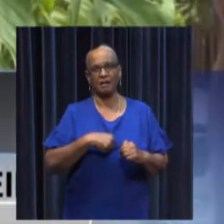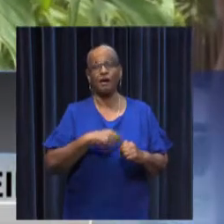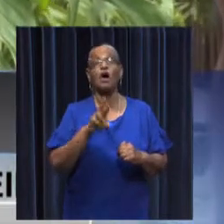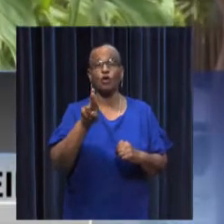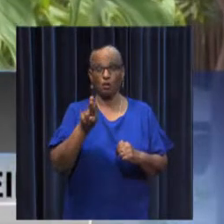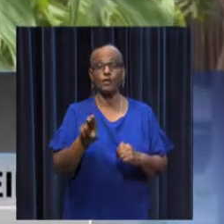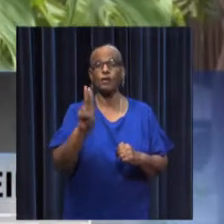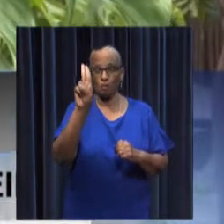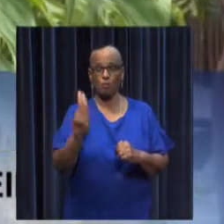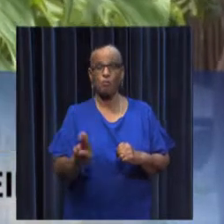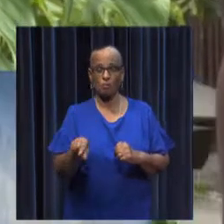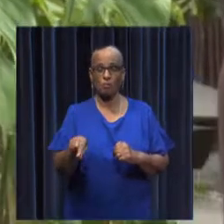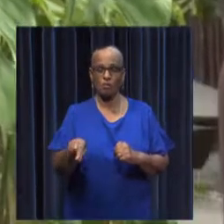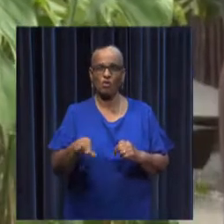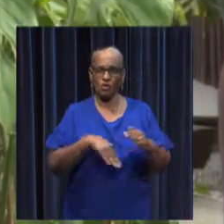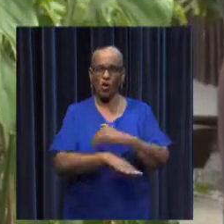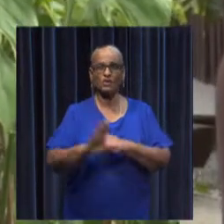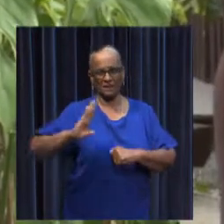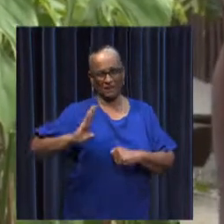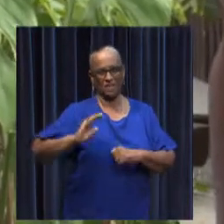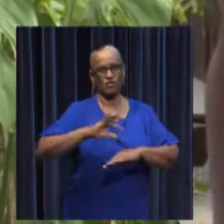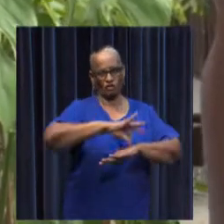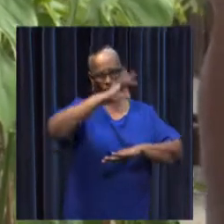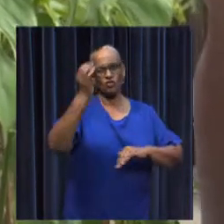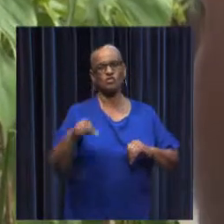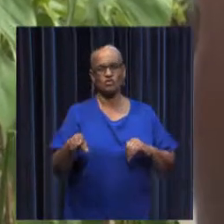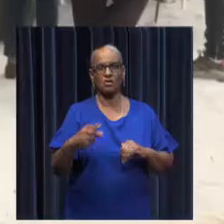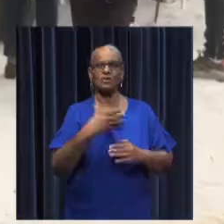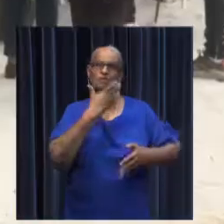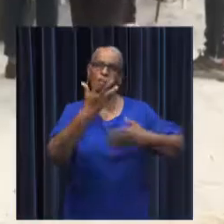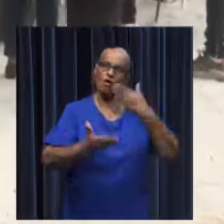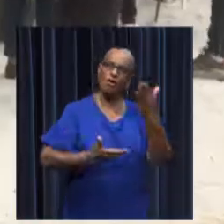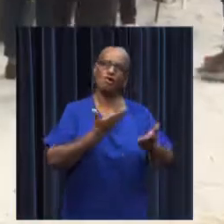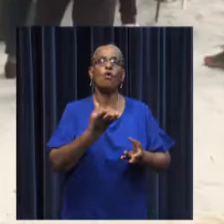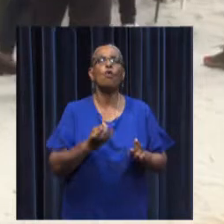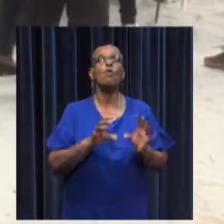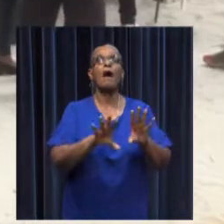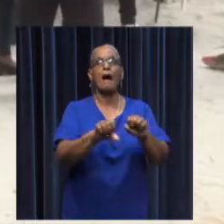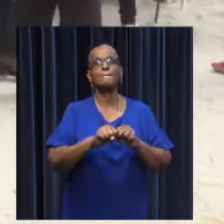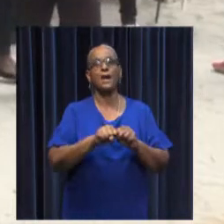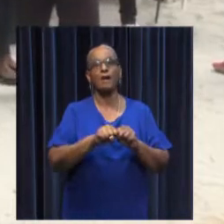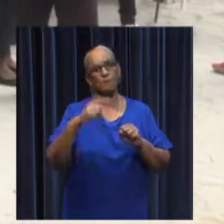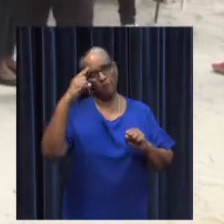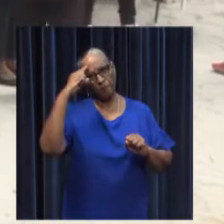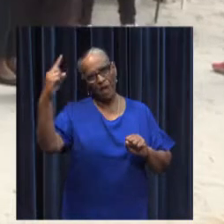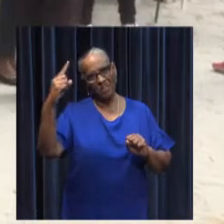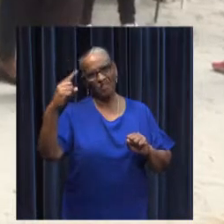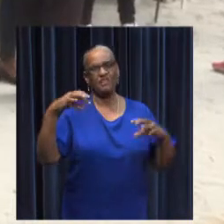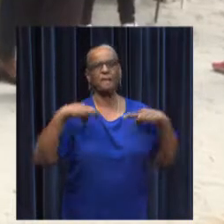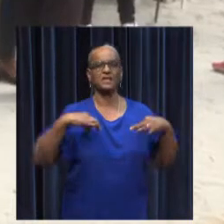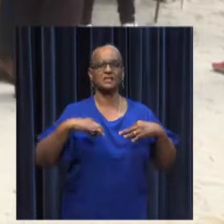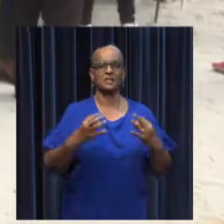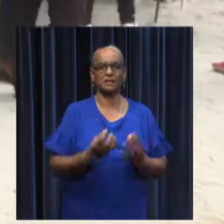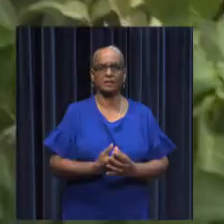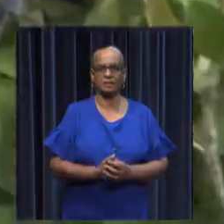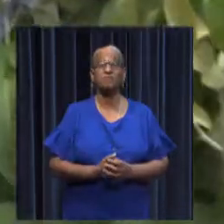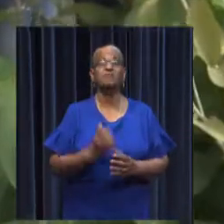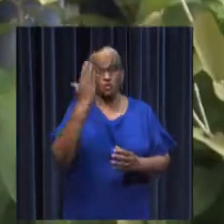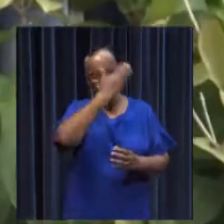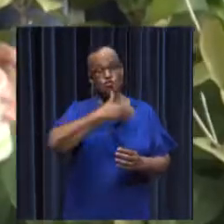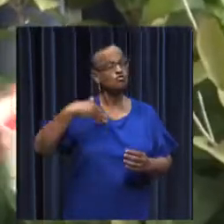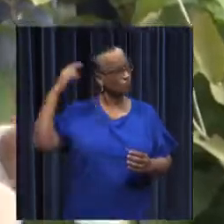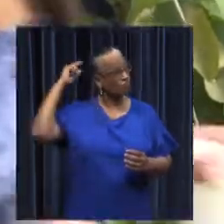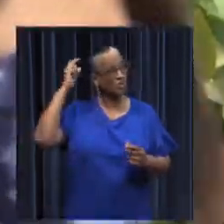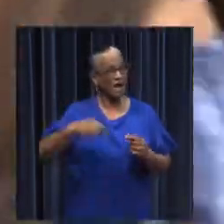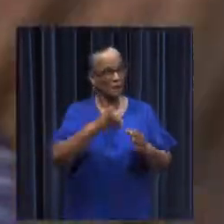perfect balance within our eating pattern diet, says Robert Mohamed, the Deputy Director at the Ministry